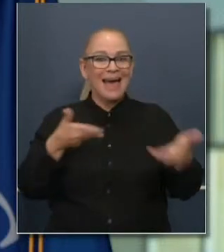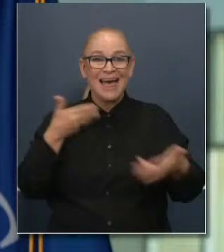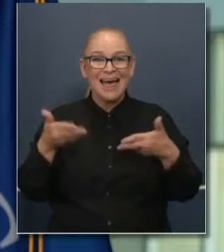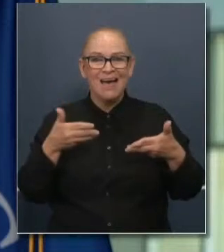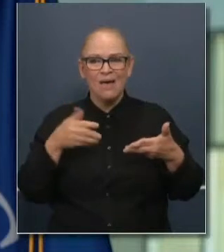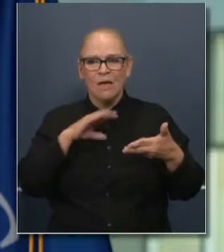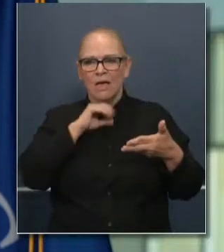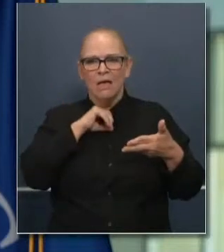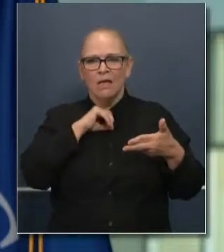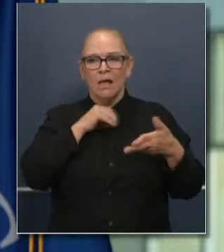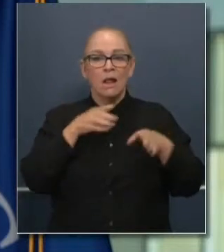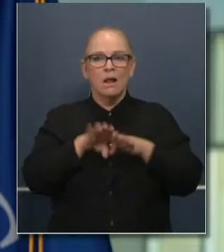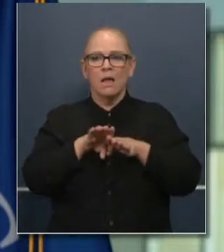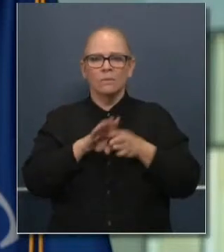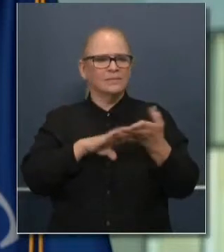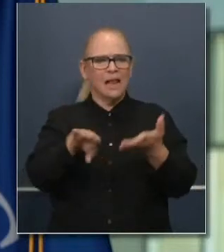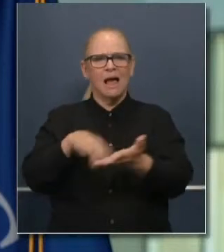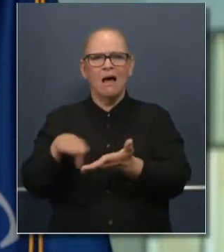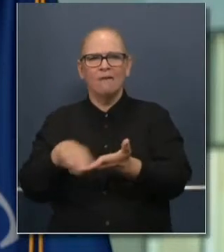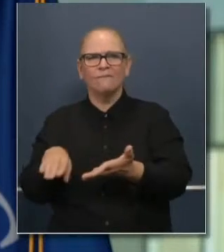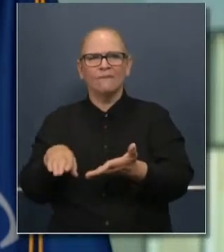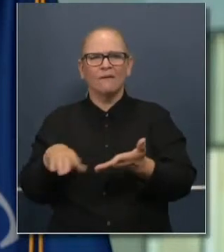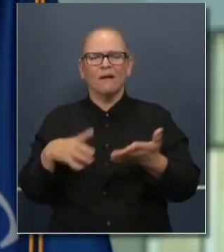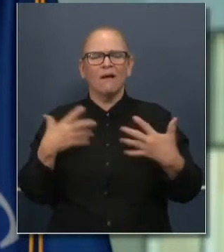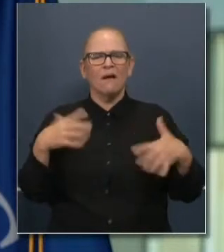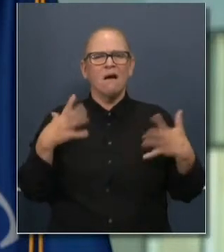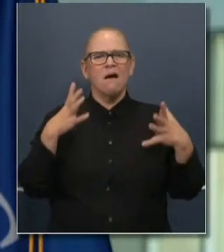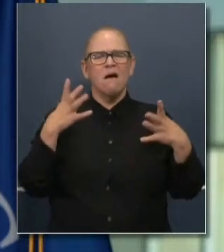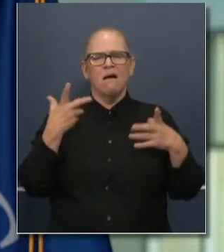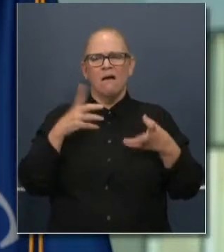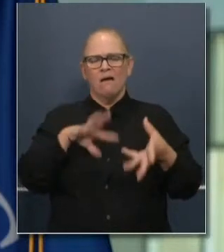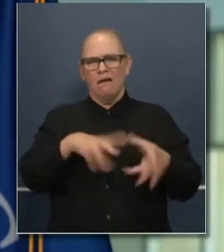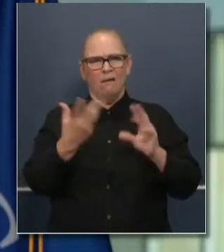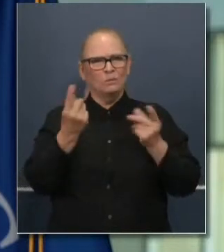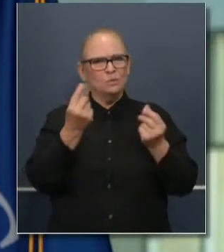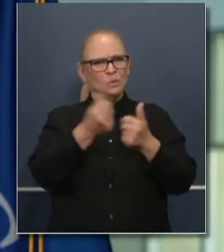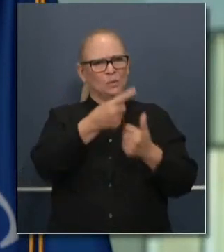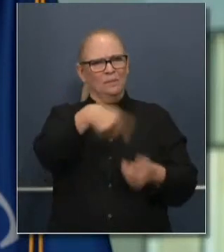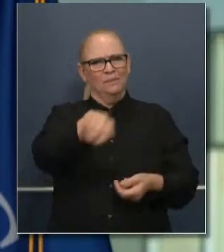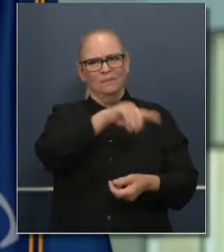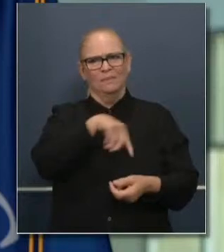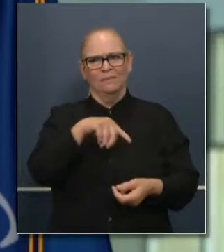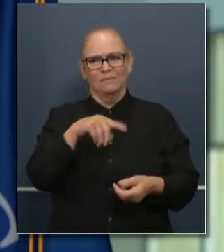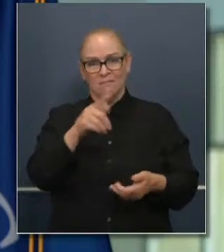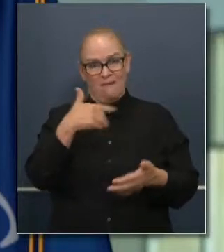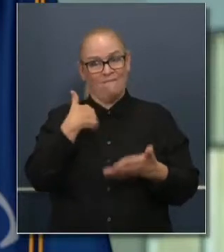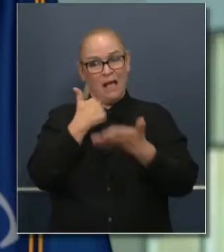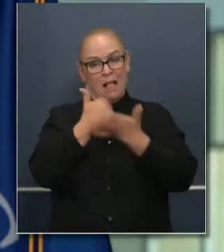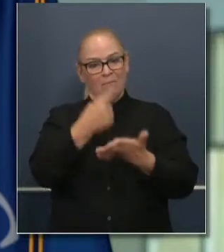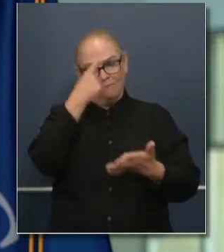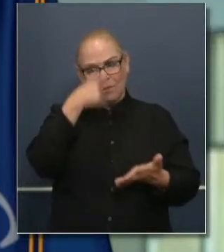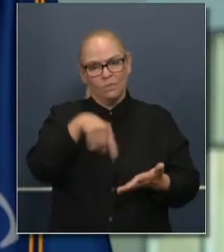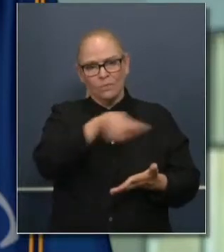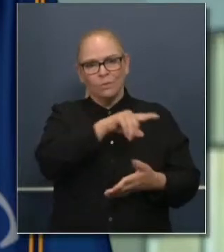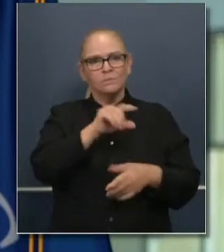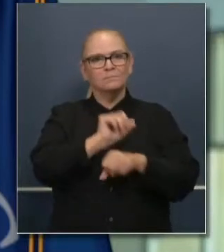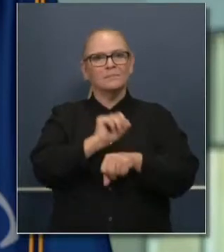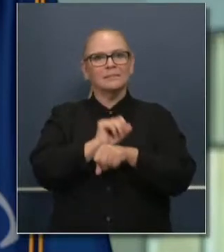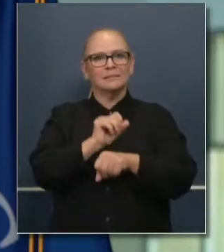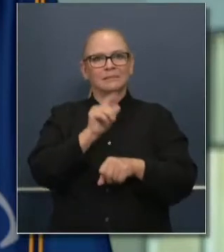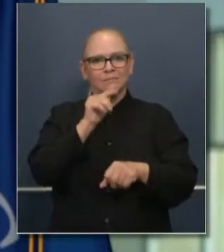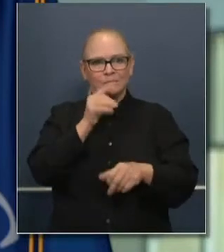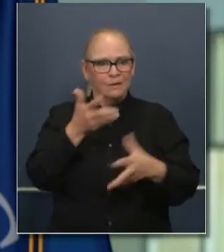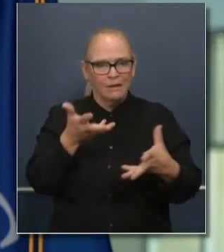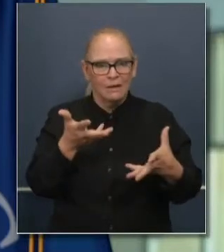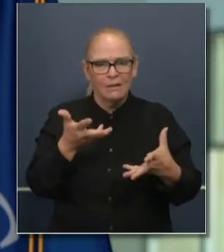them, that they can survive. What do you say to those people, and is there any kind of help available to them? Yeah, well, we've provided an